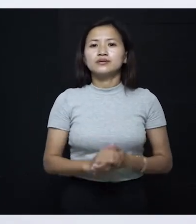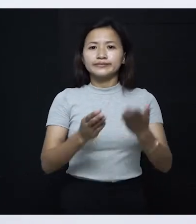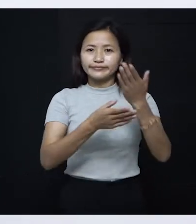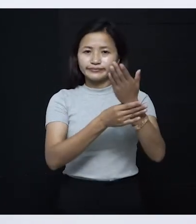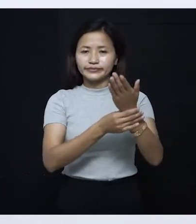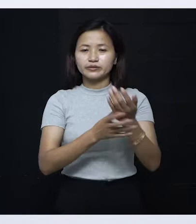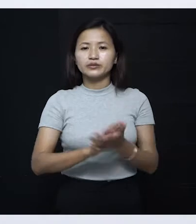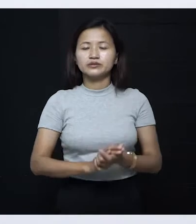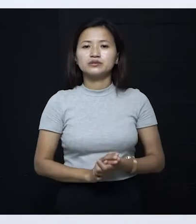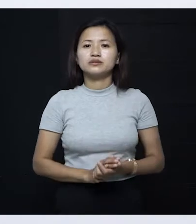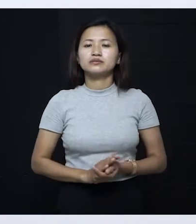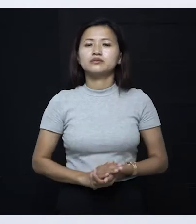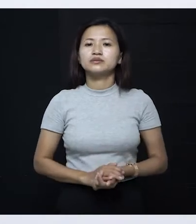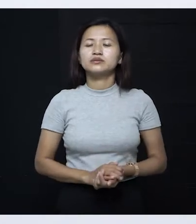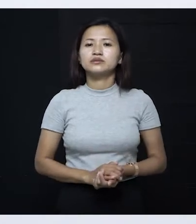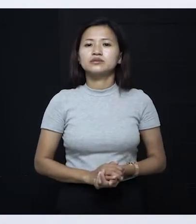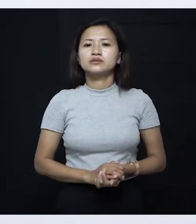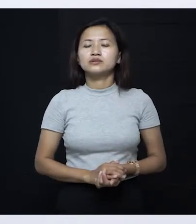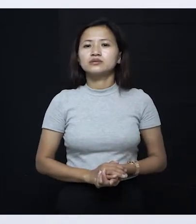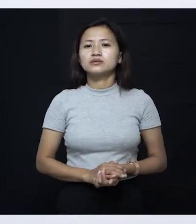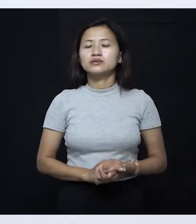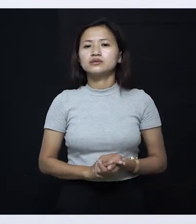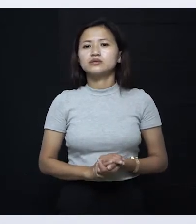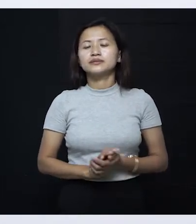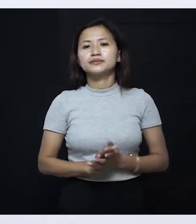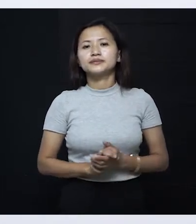temperature. Now regarding the temperature,